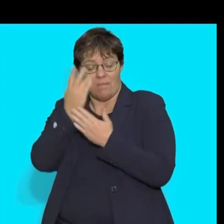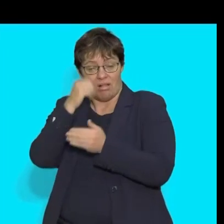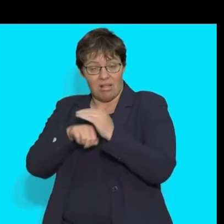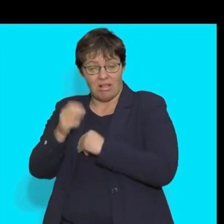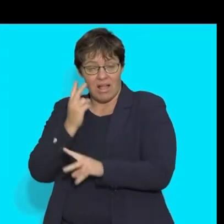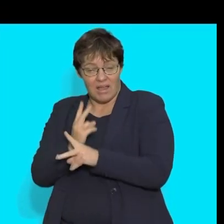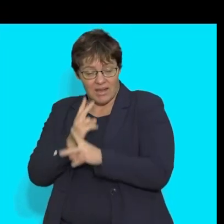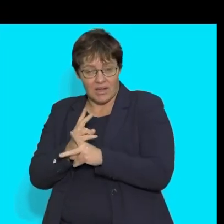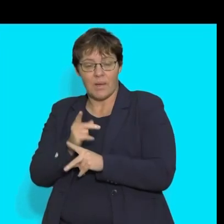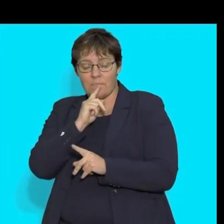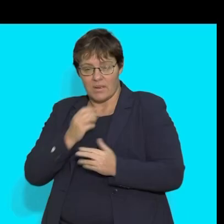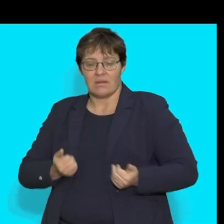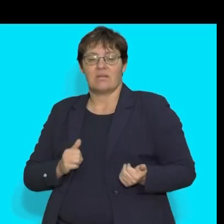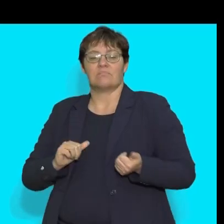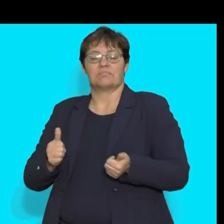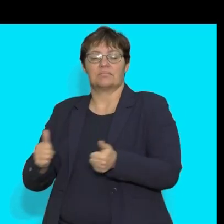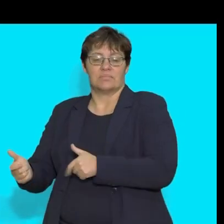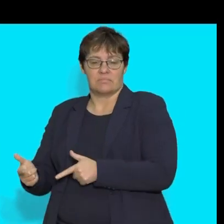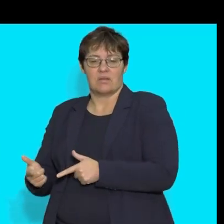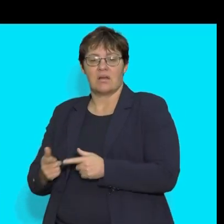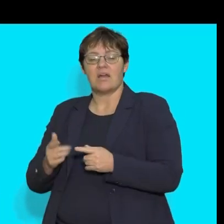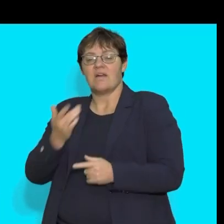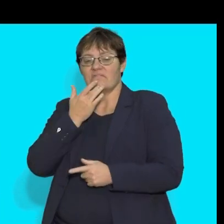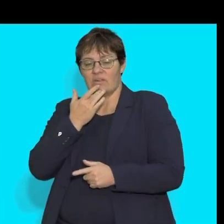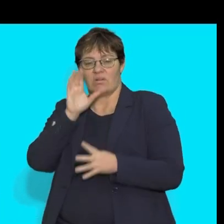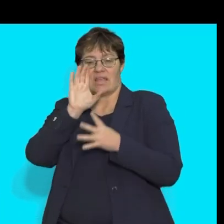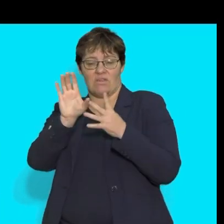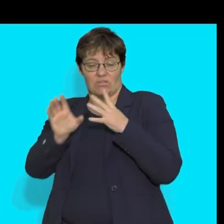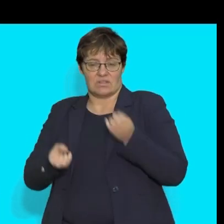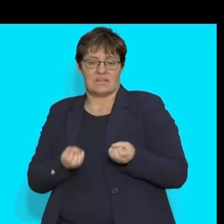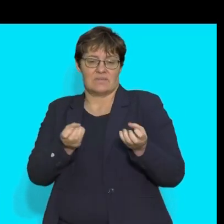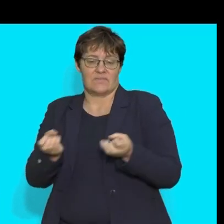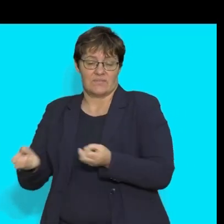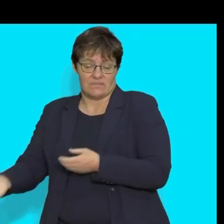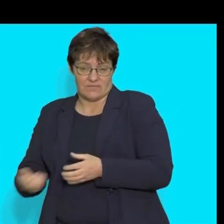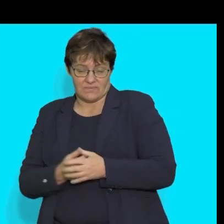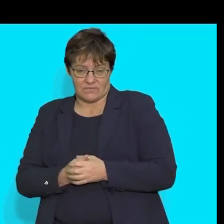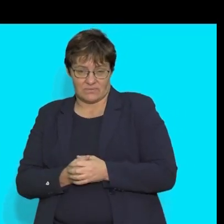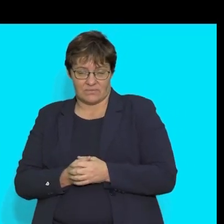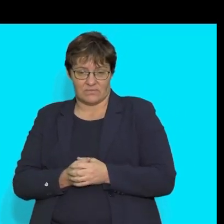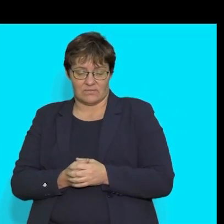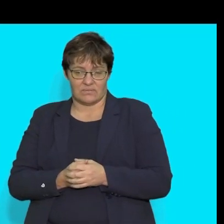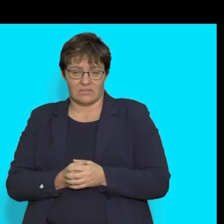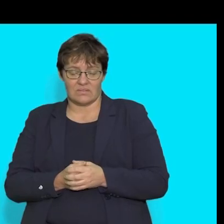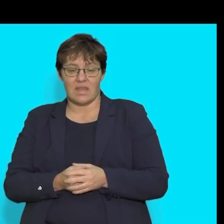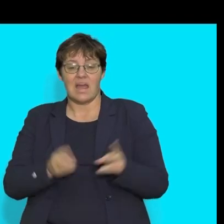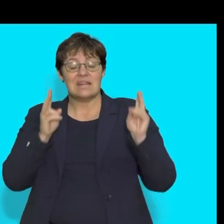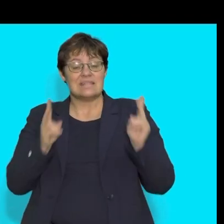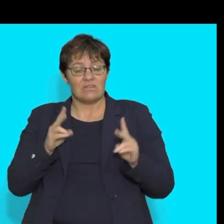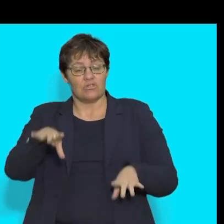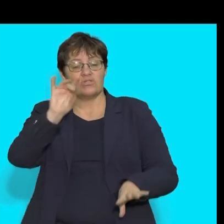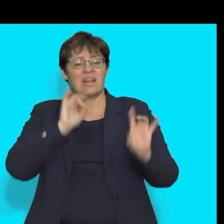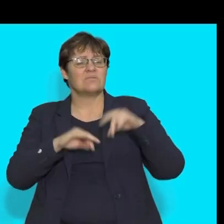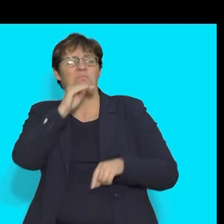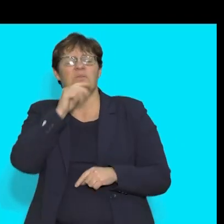means that they are able to pass down some of those favorable characteristics. And we say that natural selection